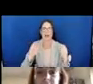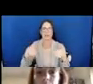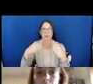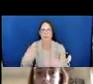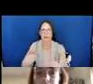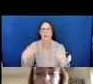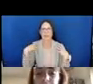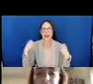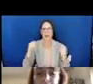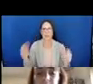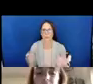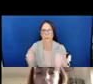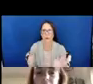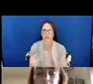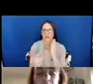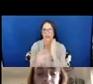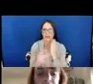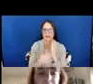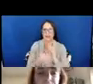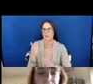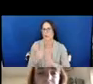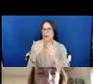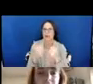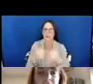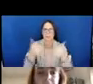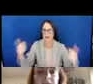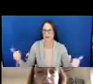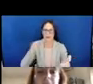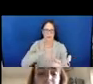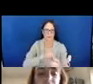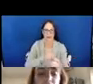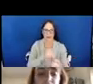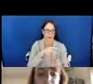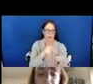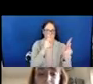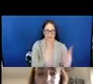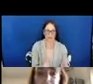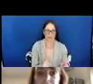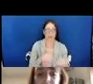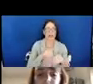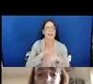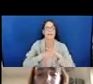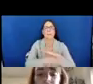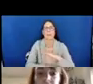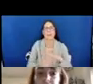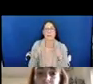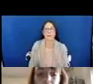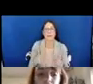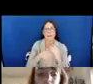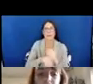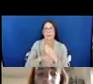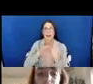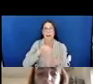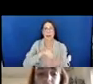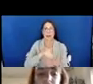that operate independently of a medical professional. In its most basic sense, telemedicine is a fairly